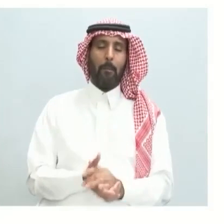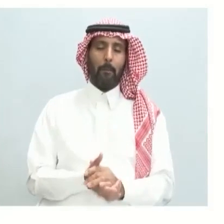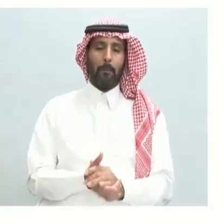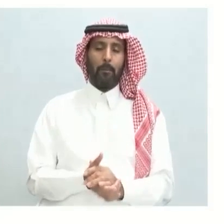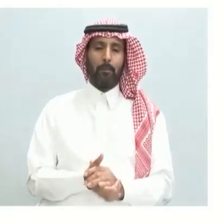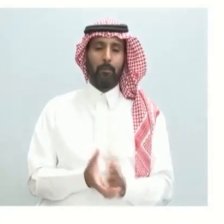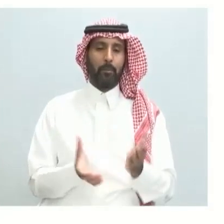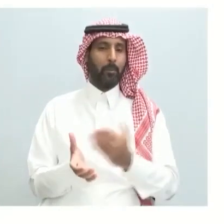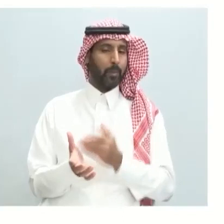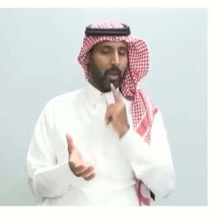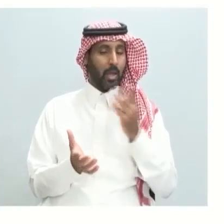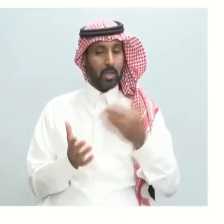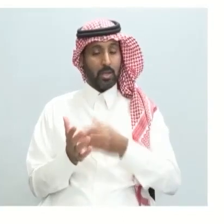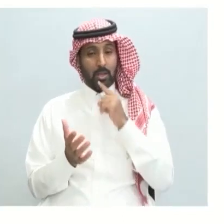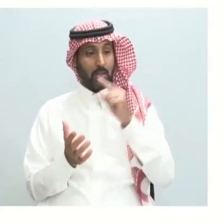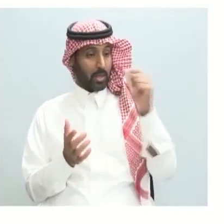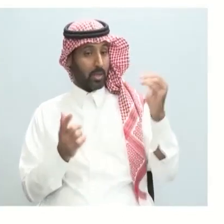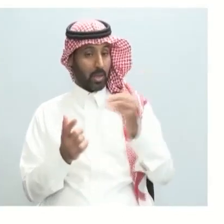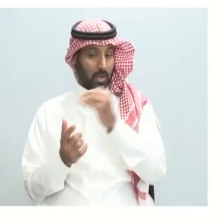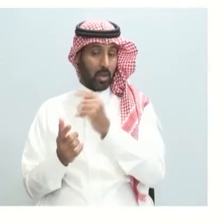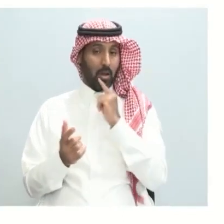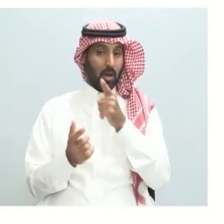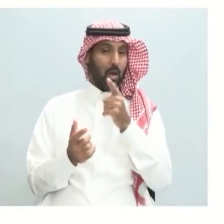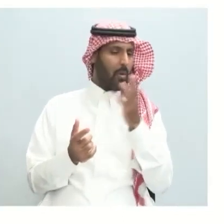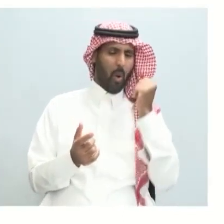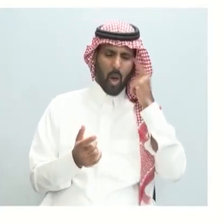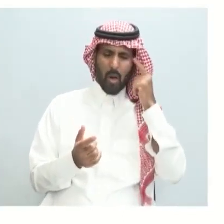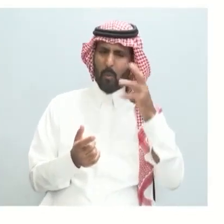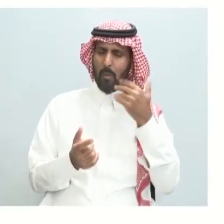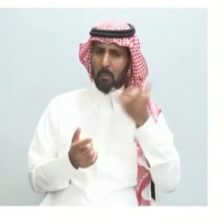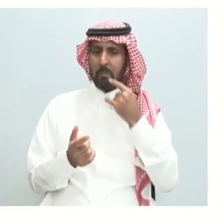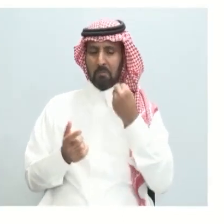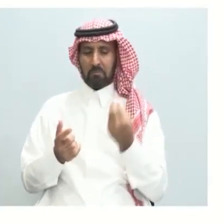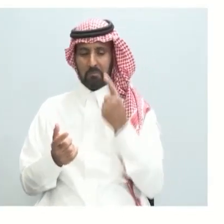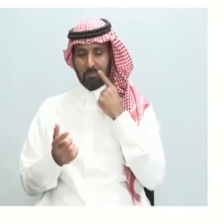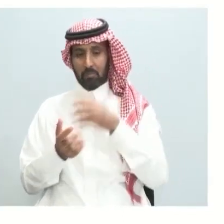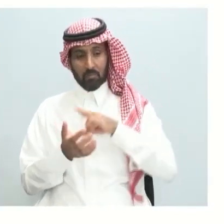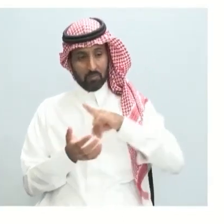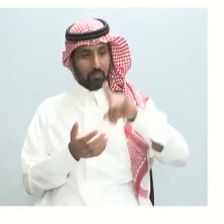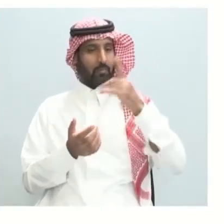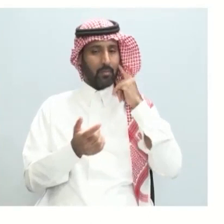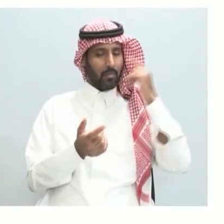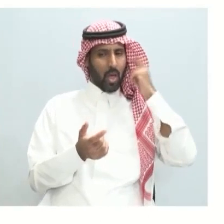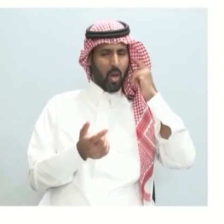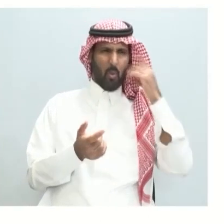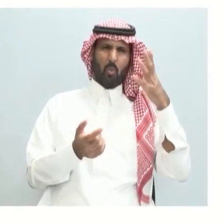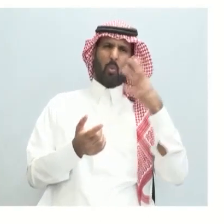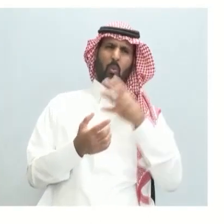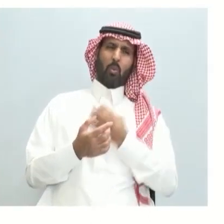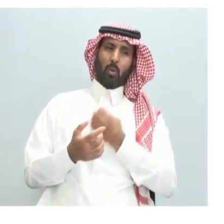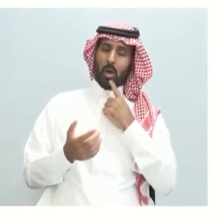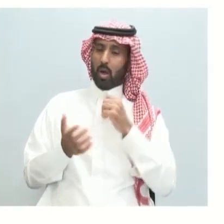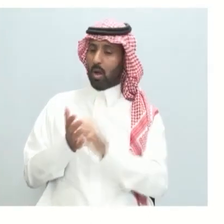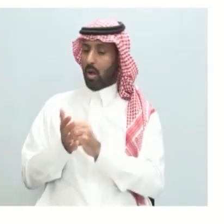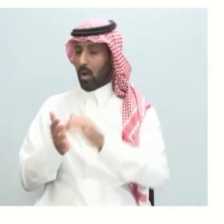home. And these other quotes here, no one realizes how beautiful it is to travel unless you come home and rest